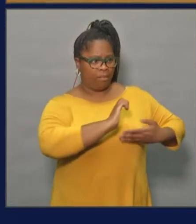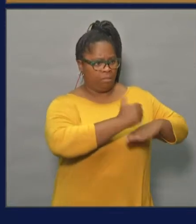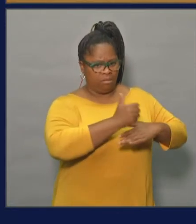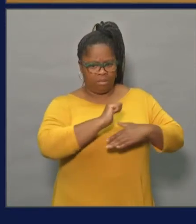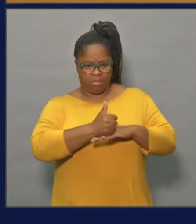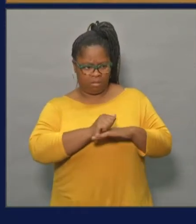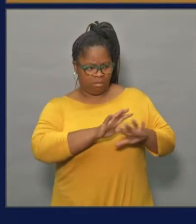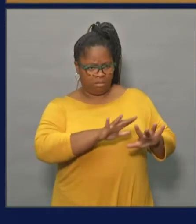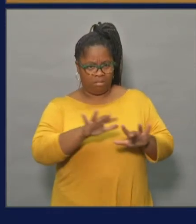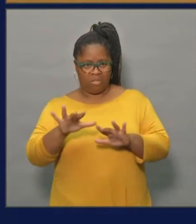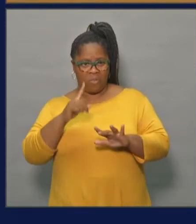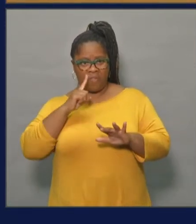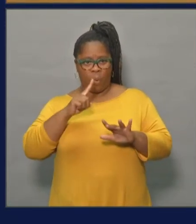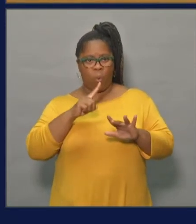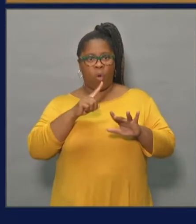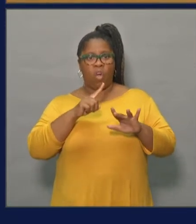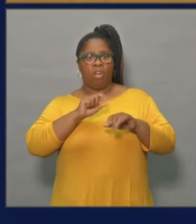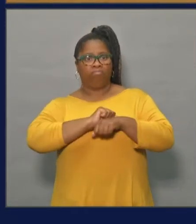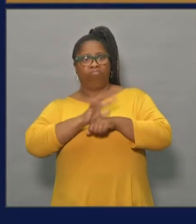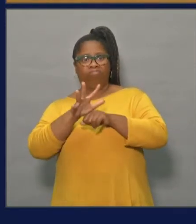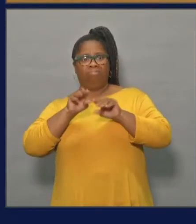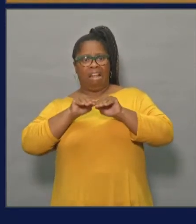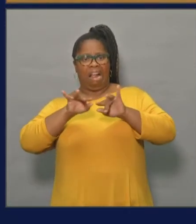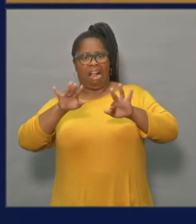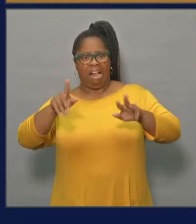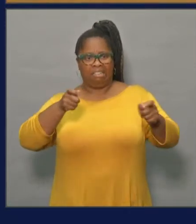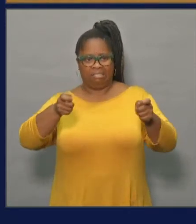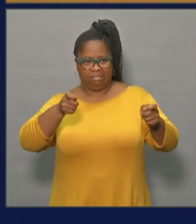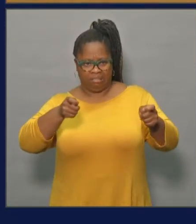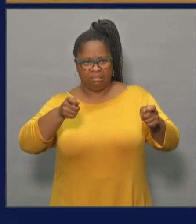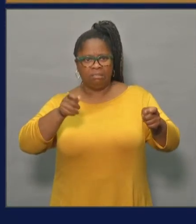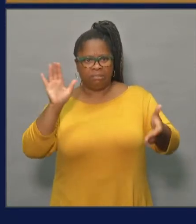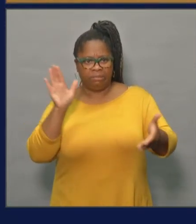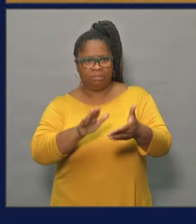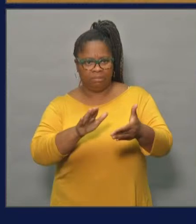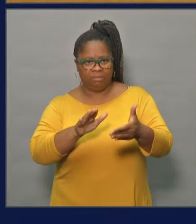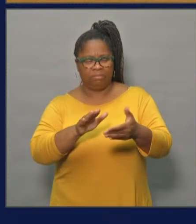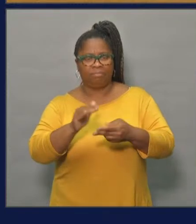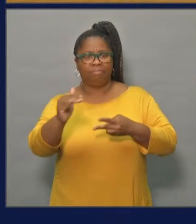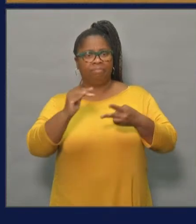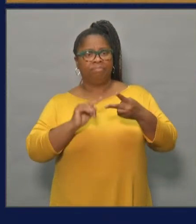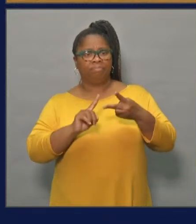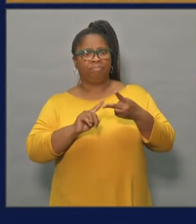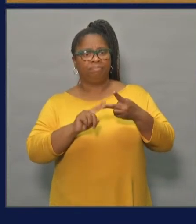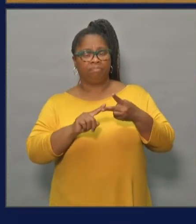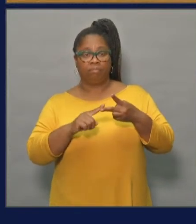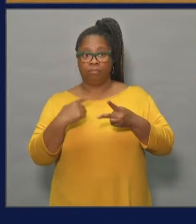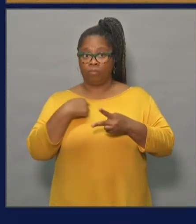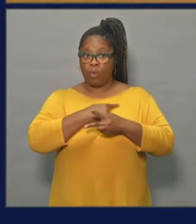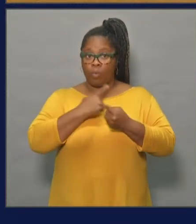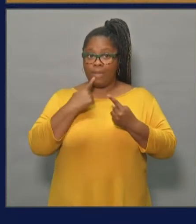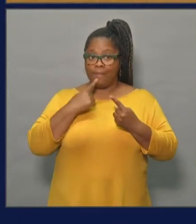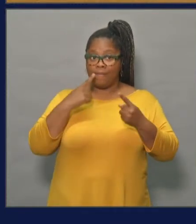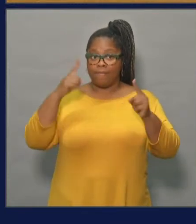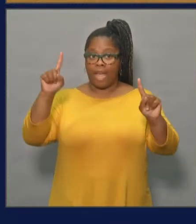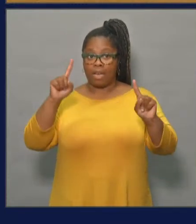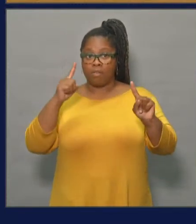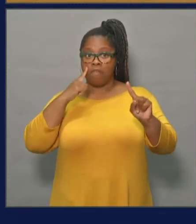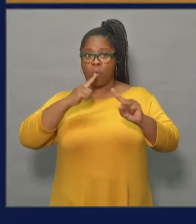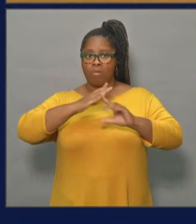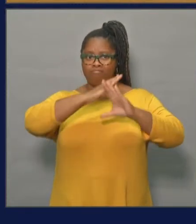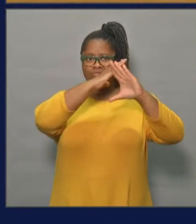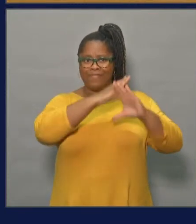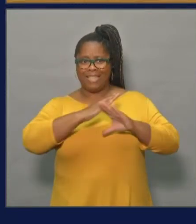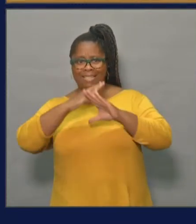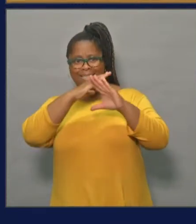spread? And the second question we ask is, how effective are we at preventing the spread of COVID-19?